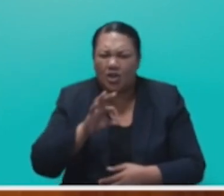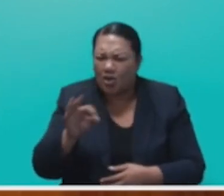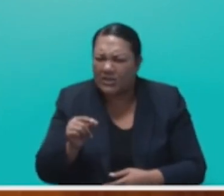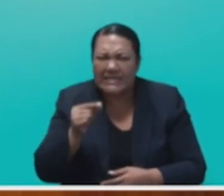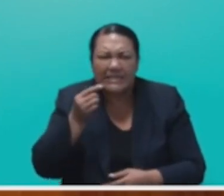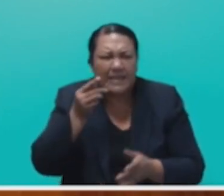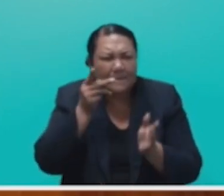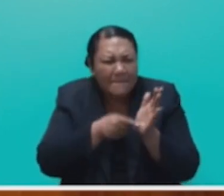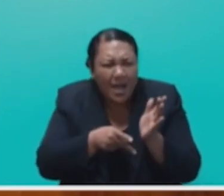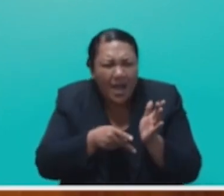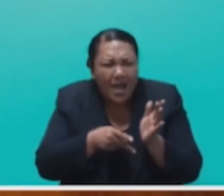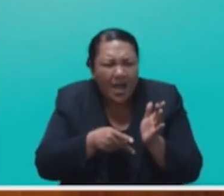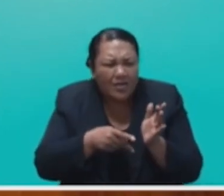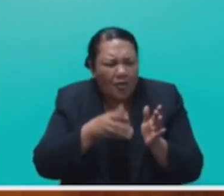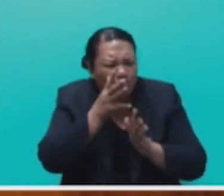it.